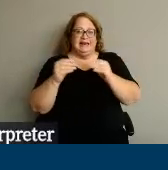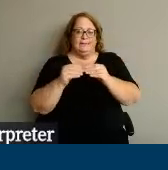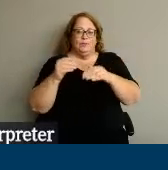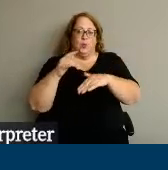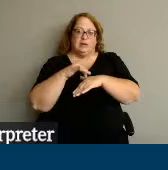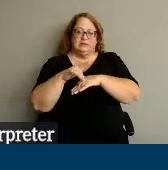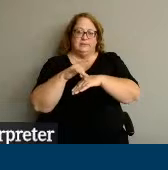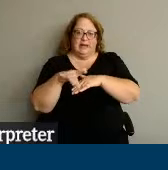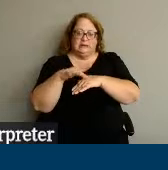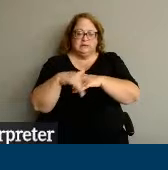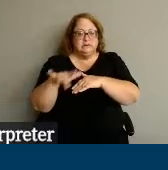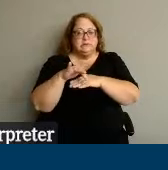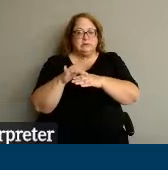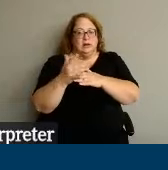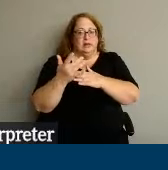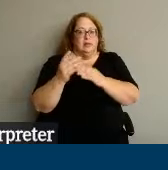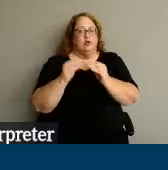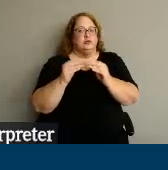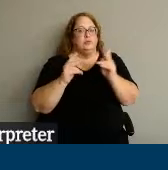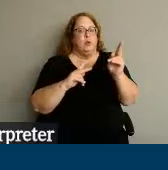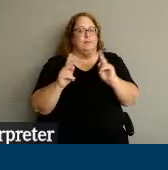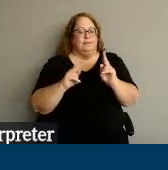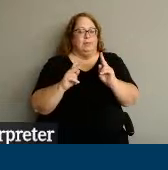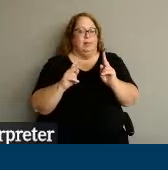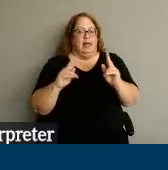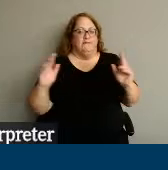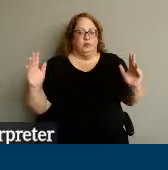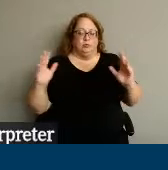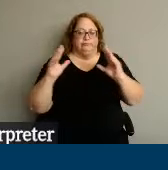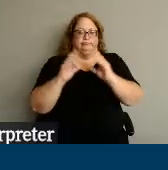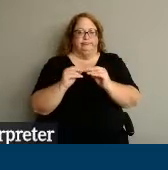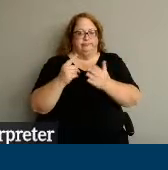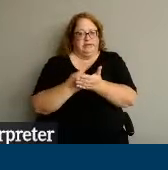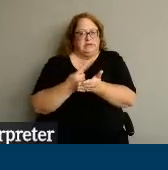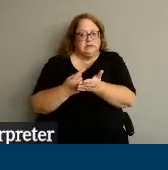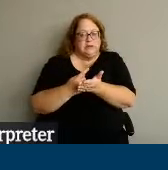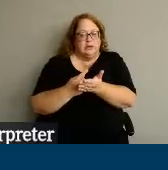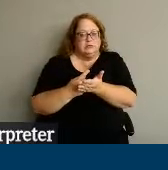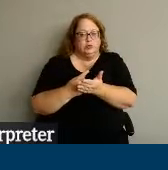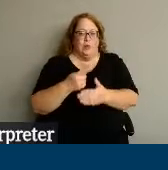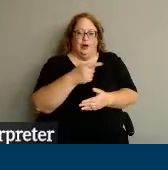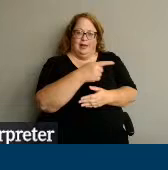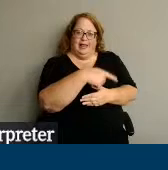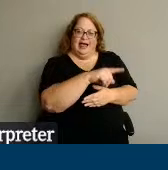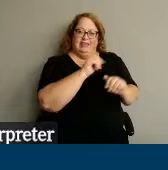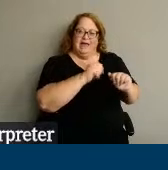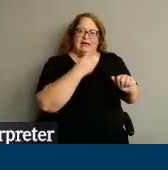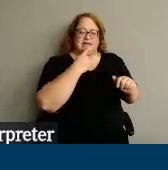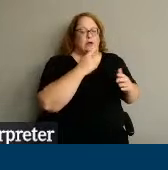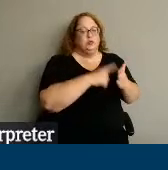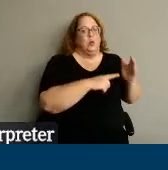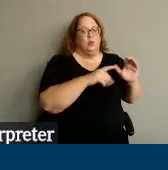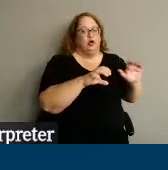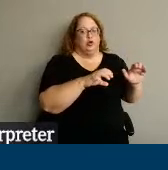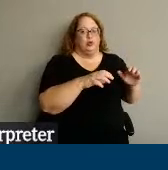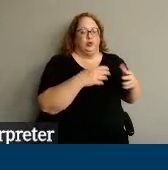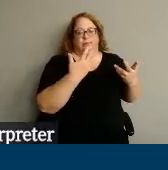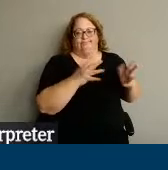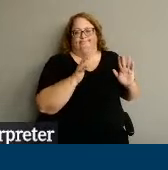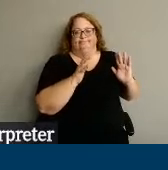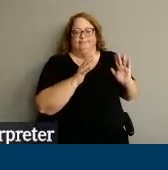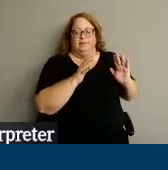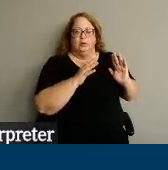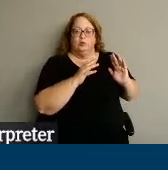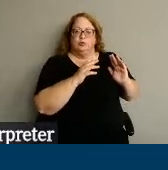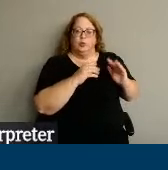space, then there's more people who have to come to the table and they have to discuss it, where they are able to say, this is what we're going to do. So in terms